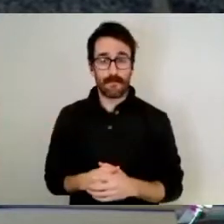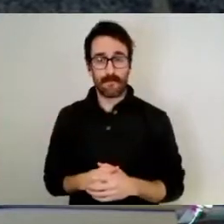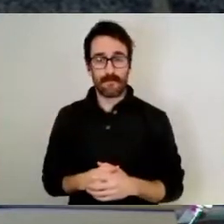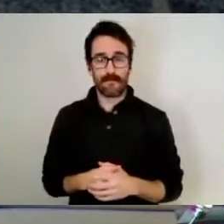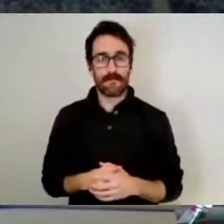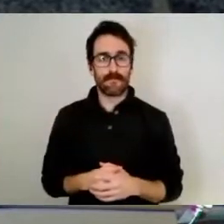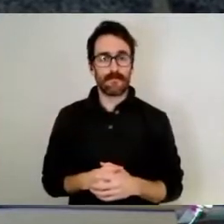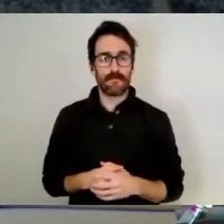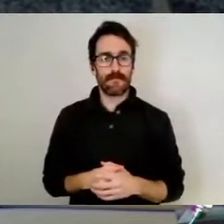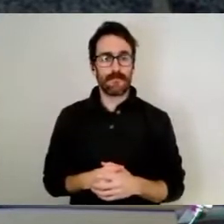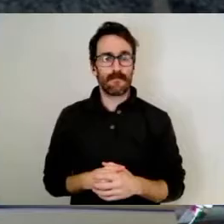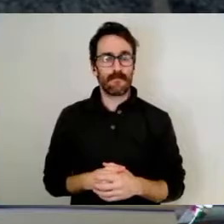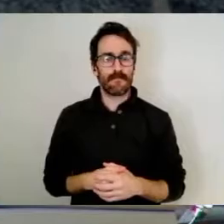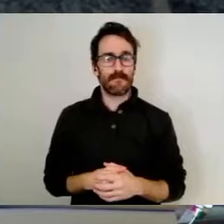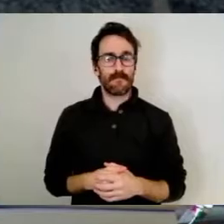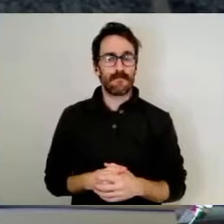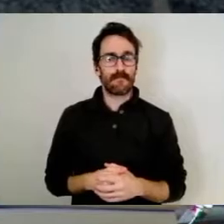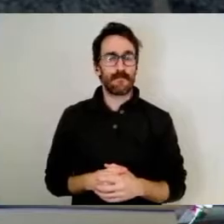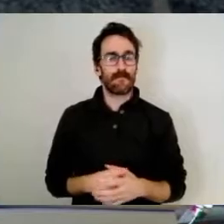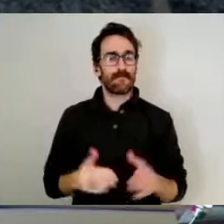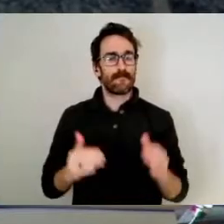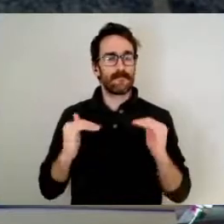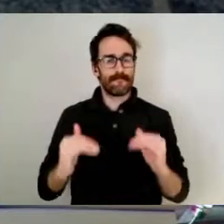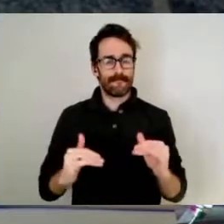stop breaking the law. Otherwise,